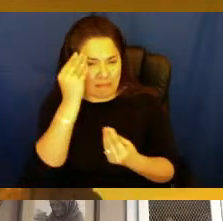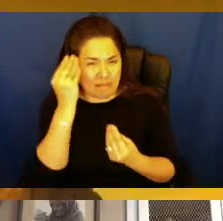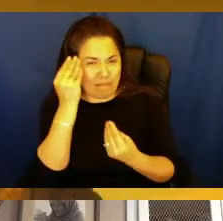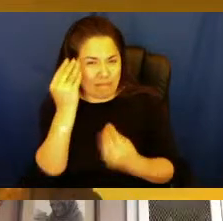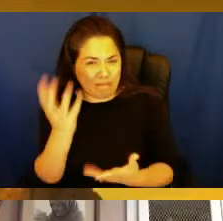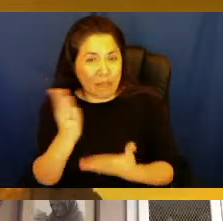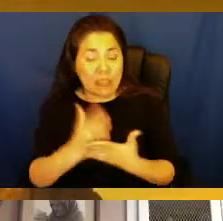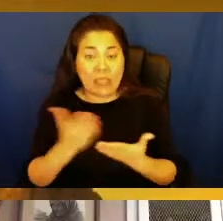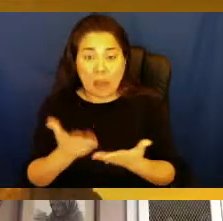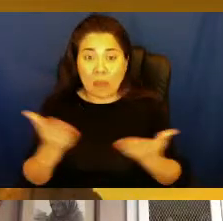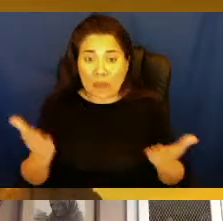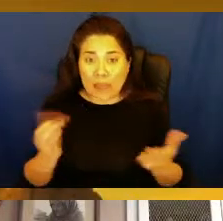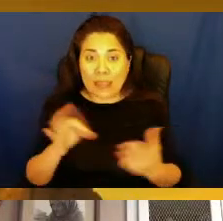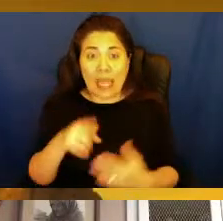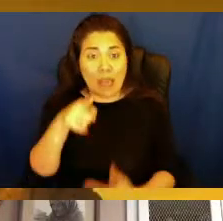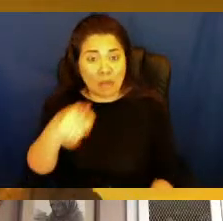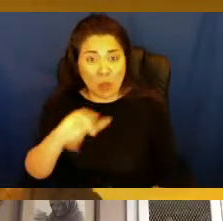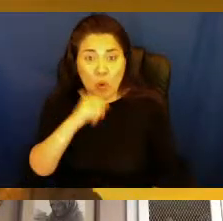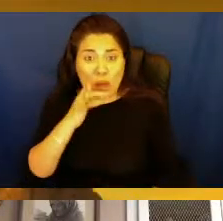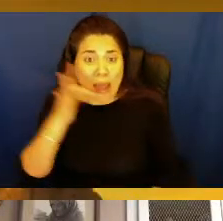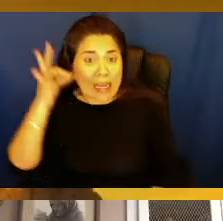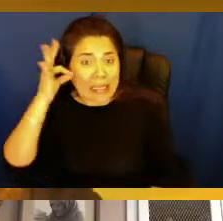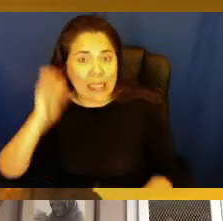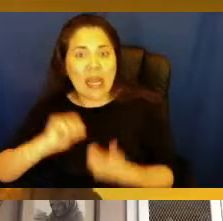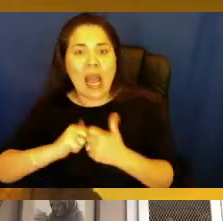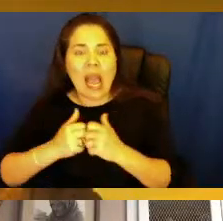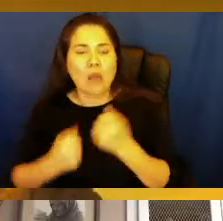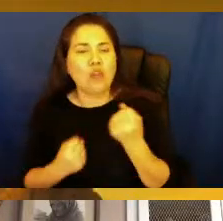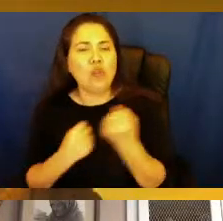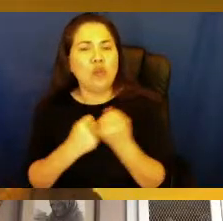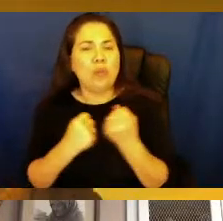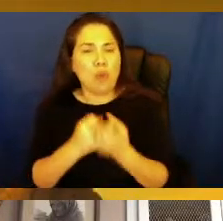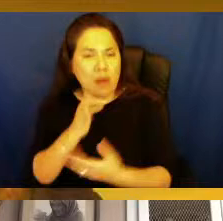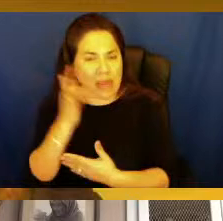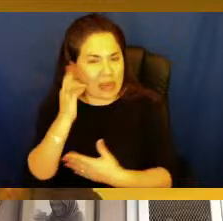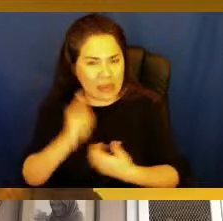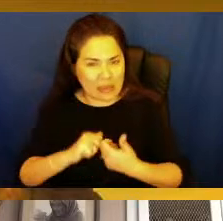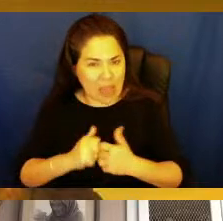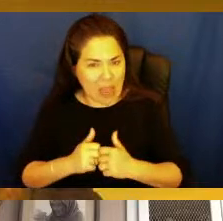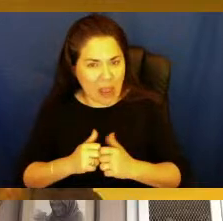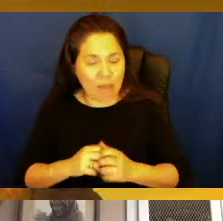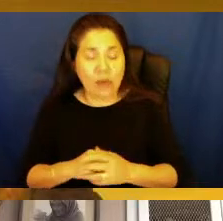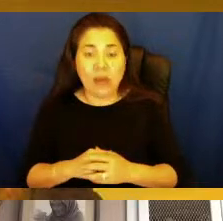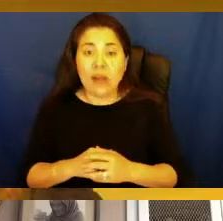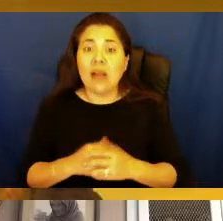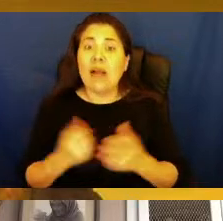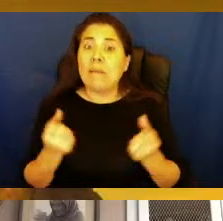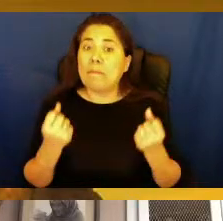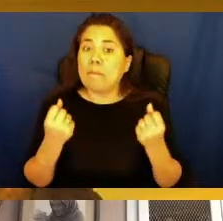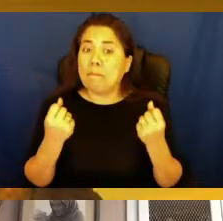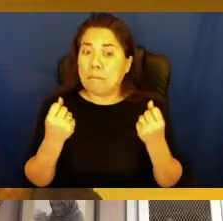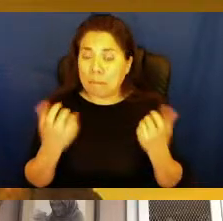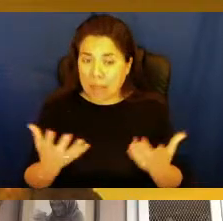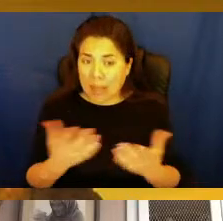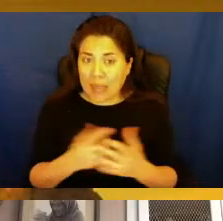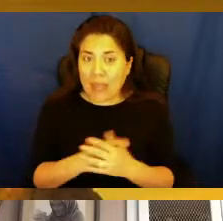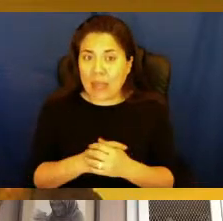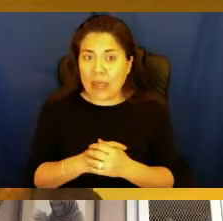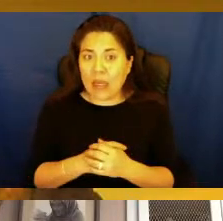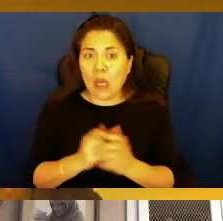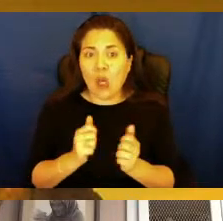are some things that non-Indigenous people can do to stand in solidarity with American Indians. I feel like there's a lot of